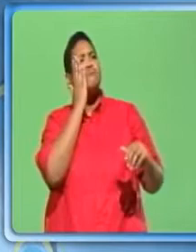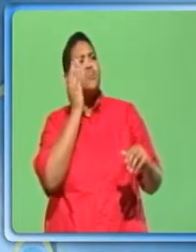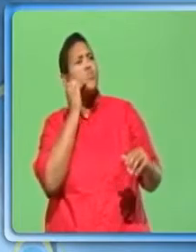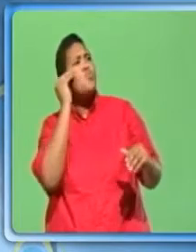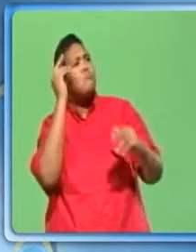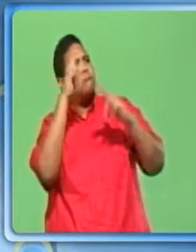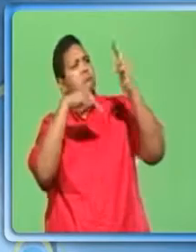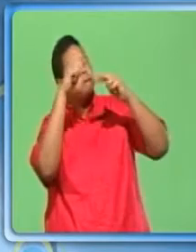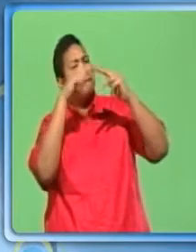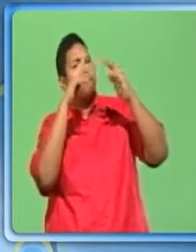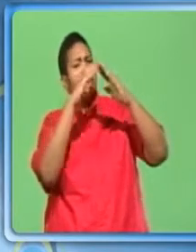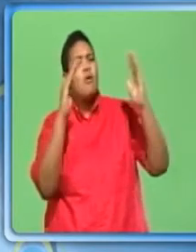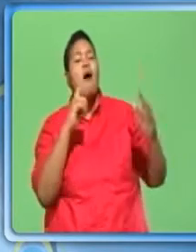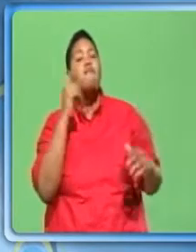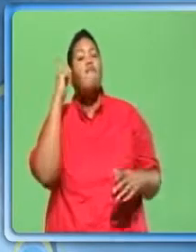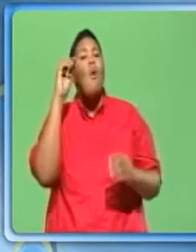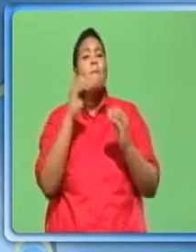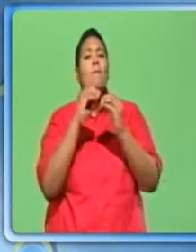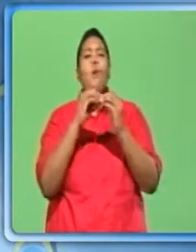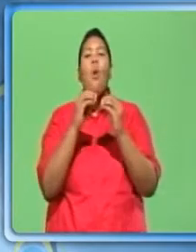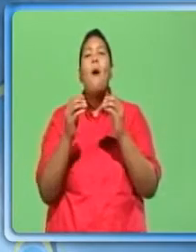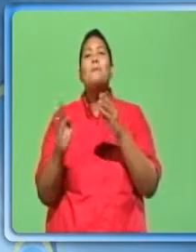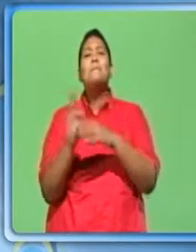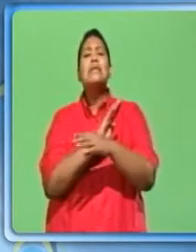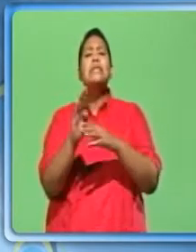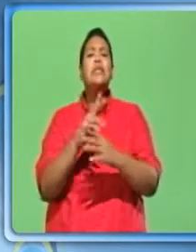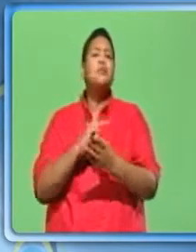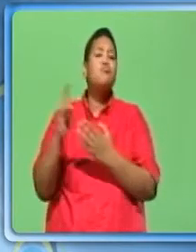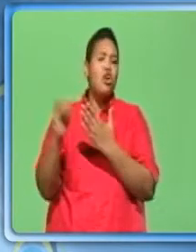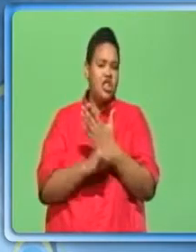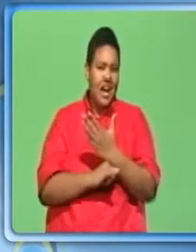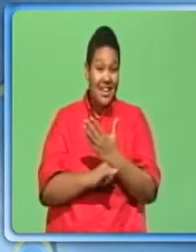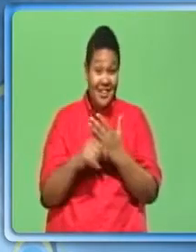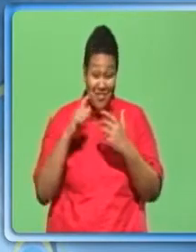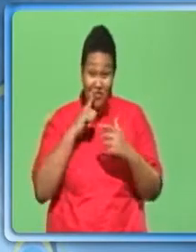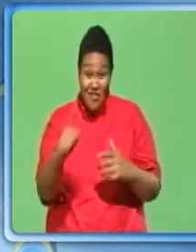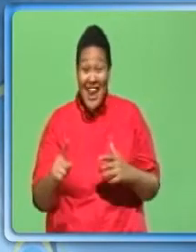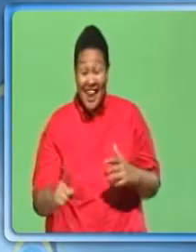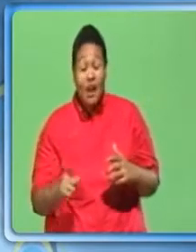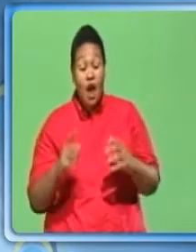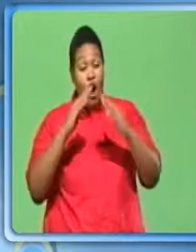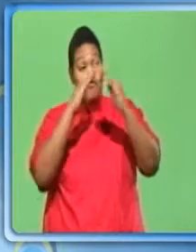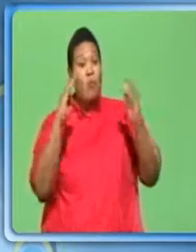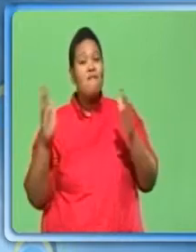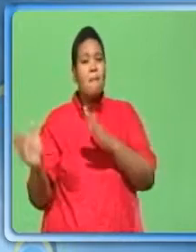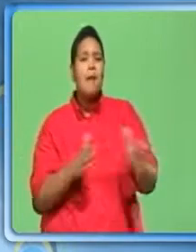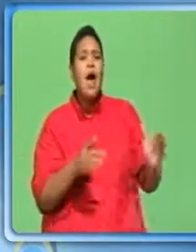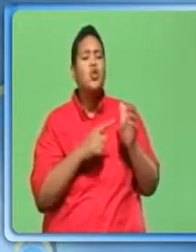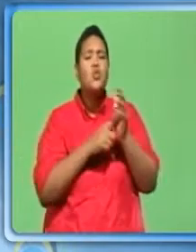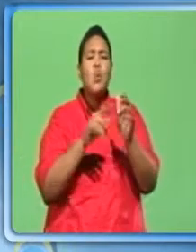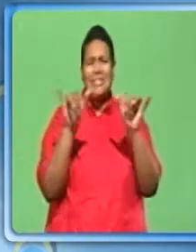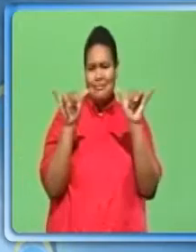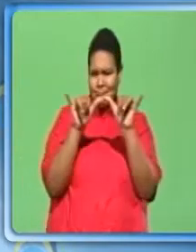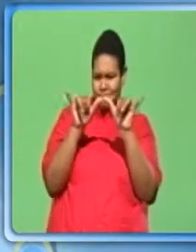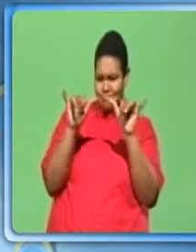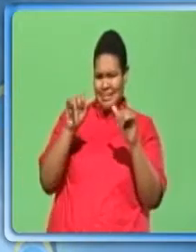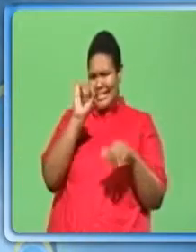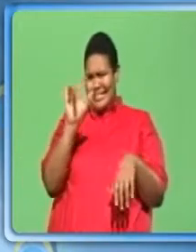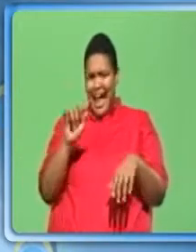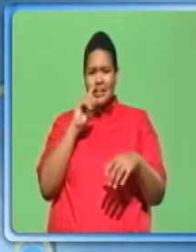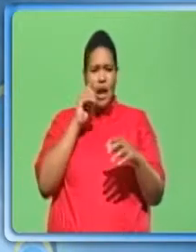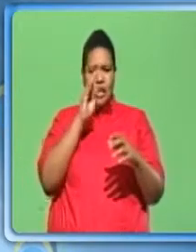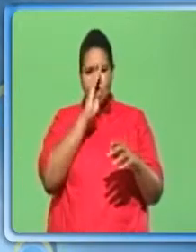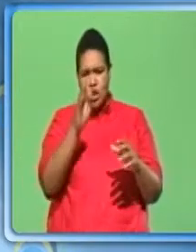for most commercial projects. A roof framing plan shows the size and direction of the